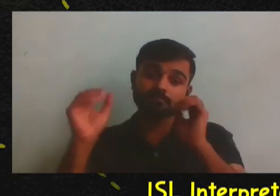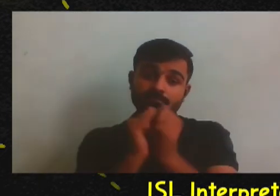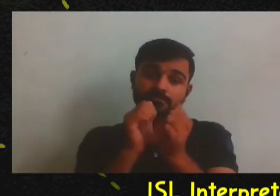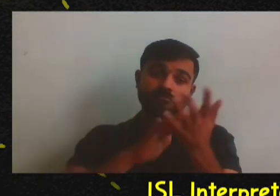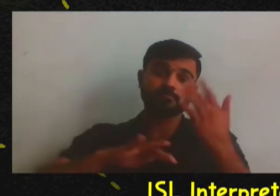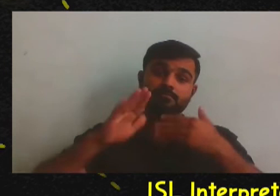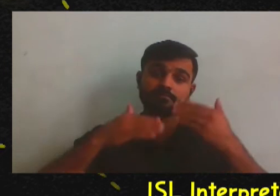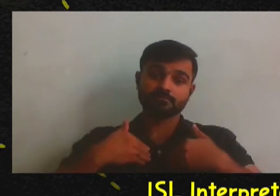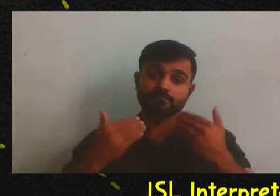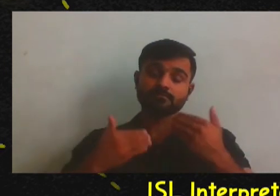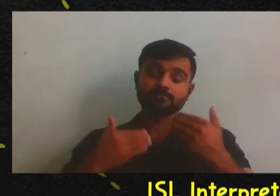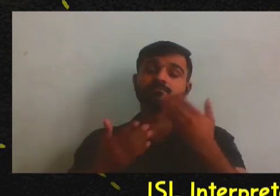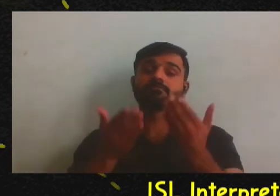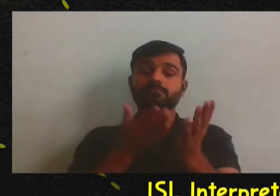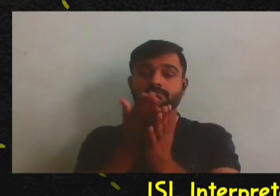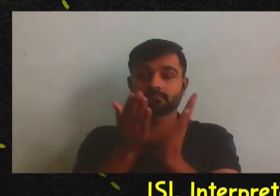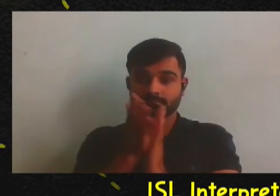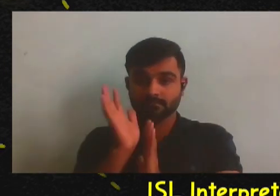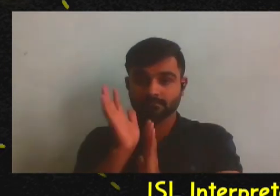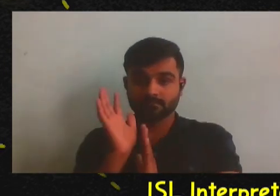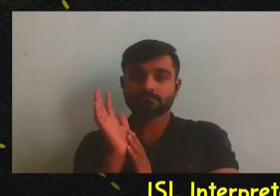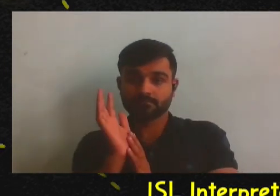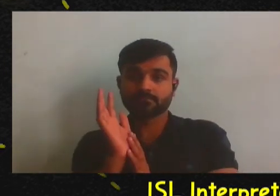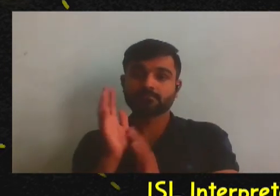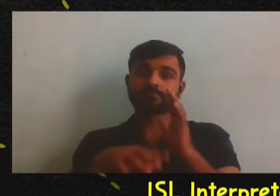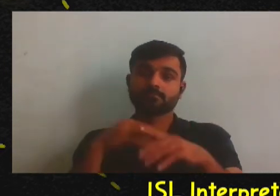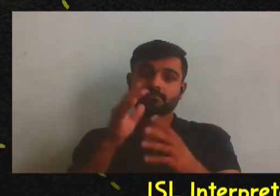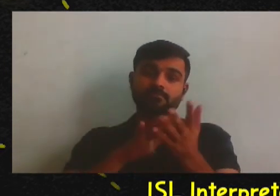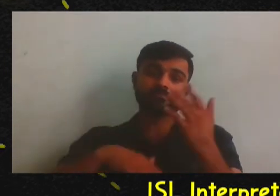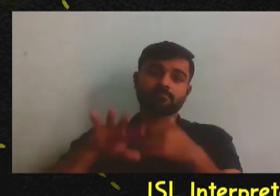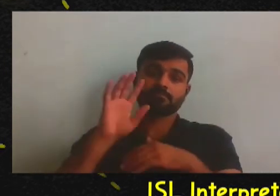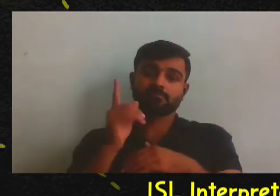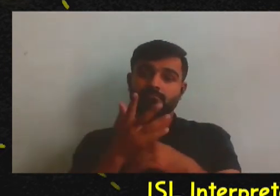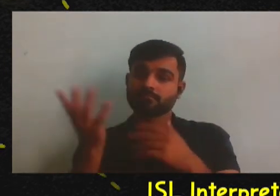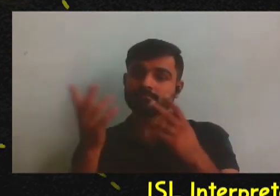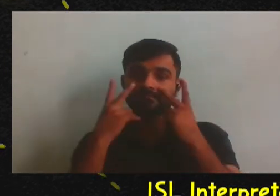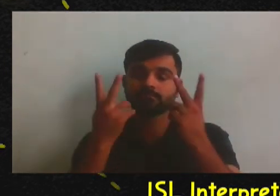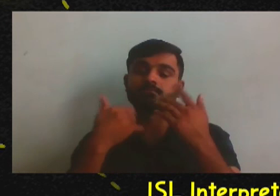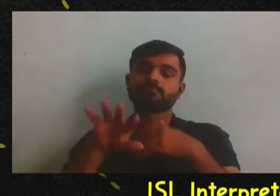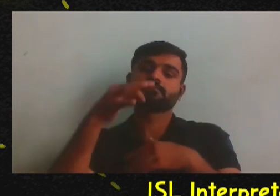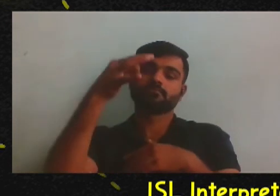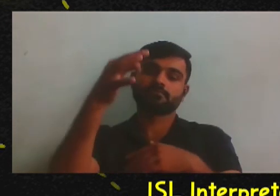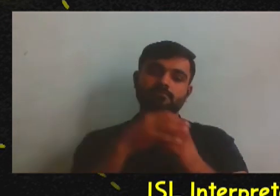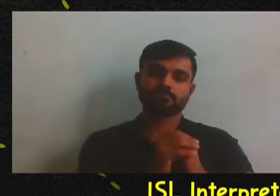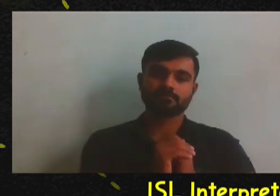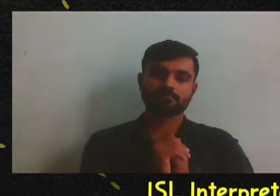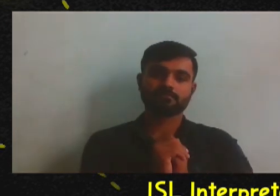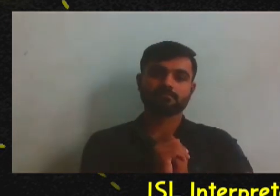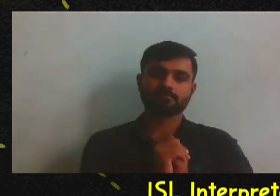might be a way outside of that. So let's see what the future brings.